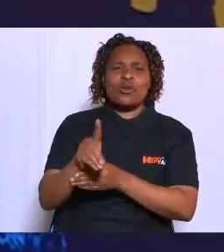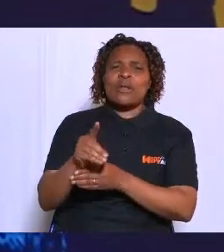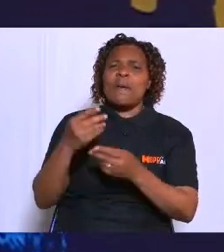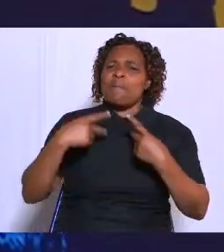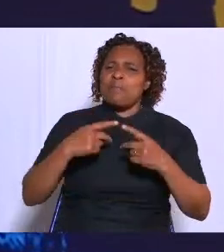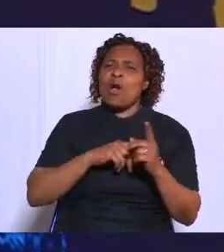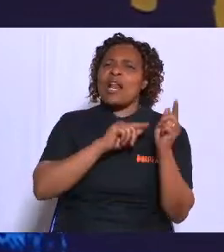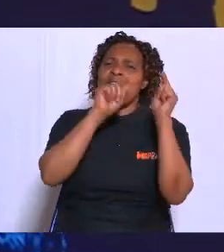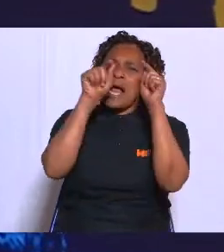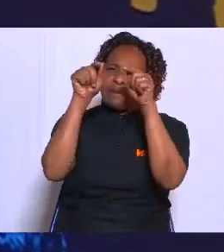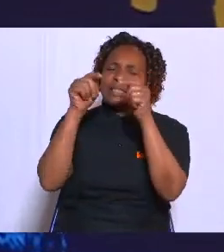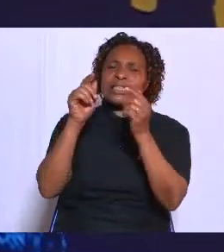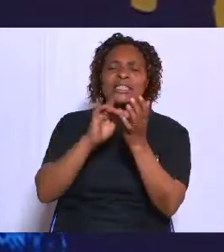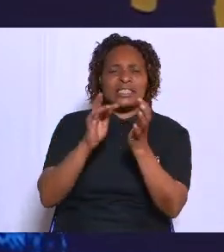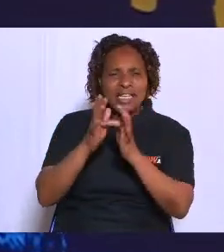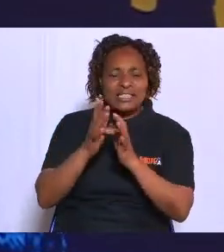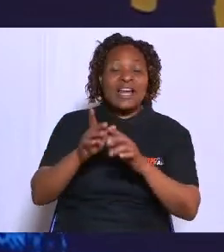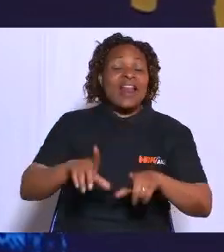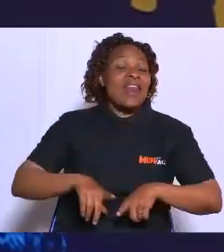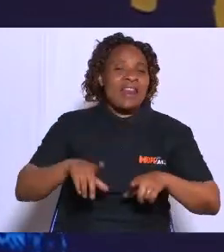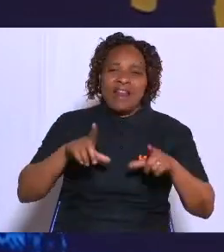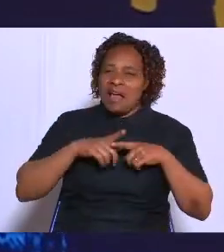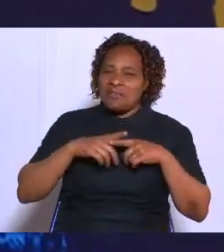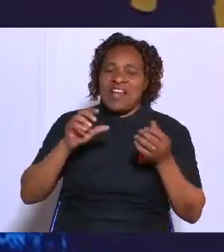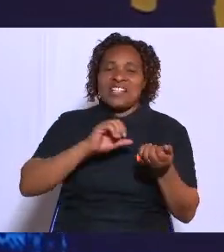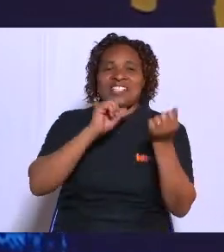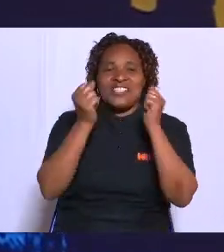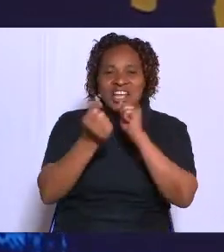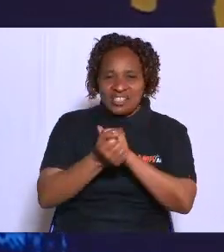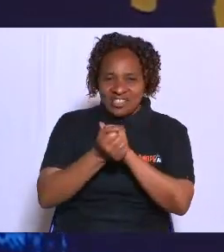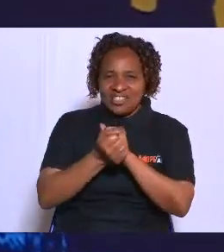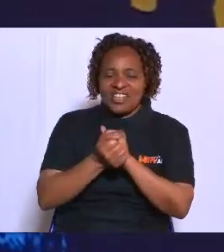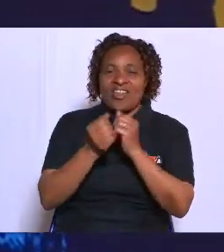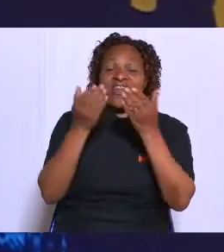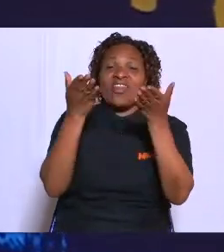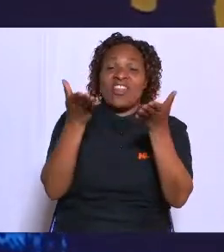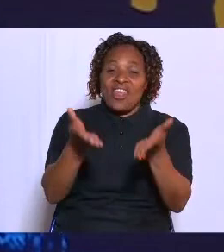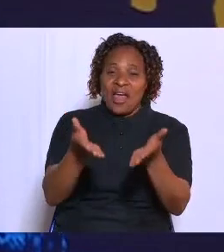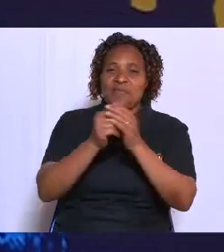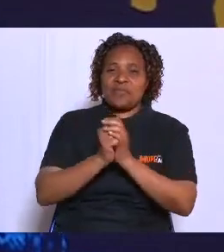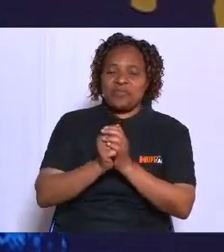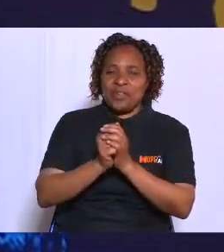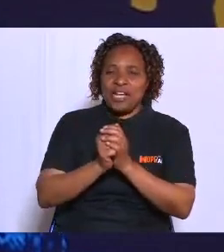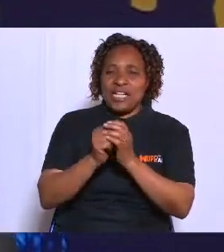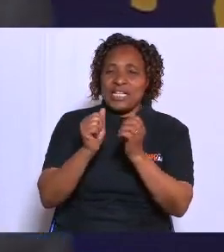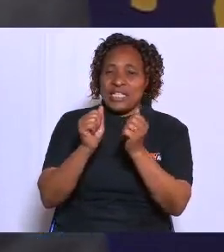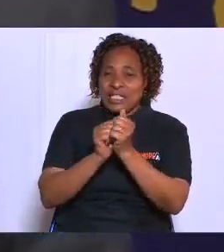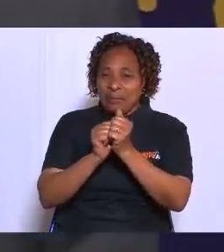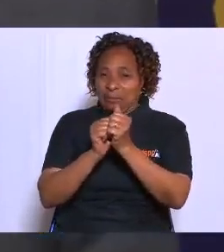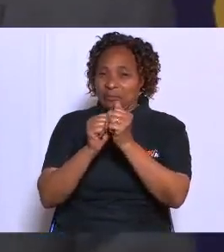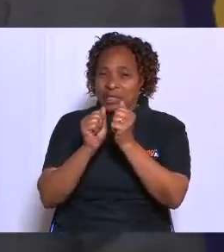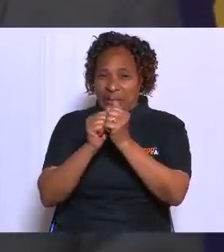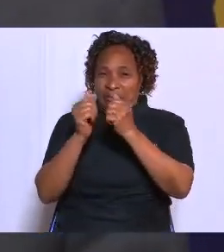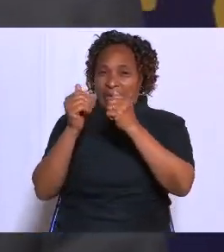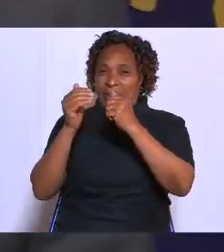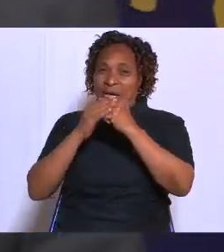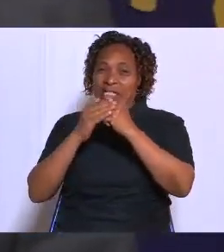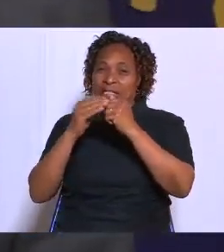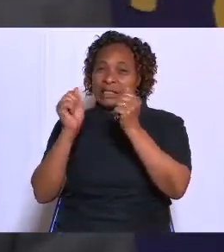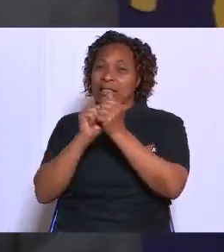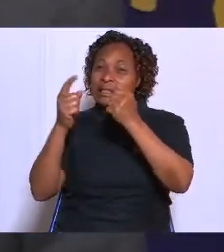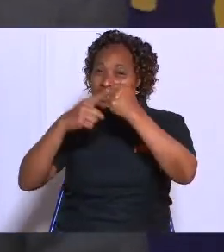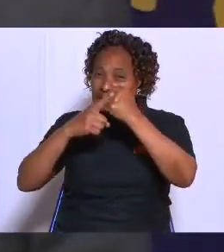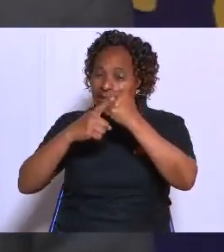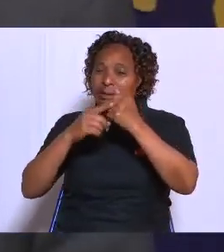to Jesus their lives are being changed and here September 16 this coming Sabbath